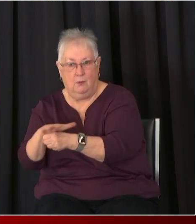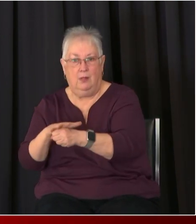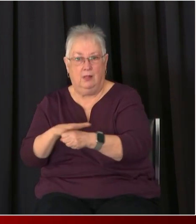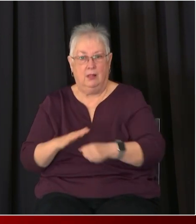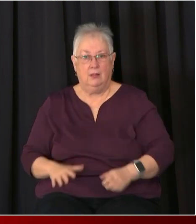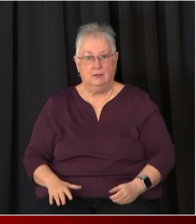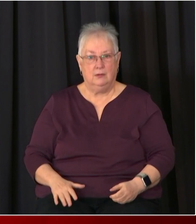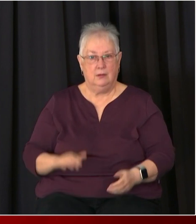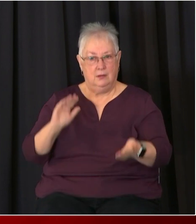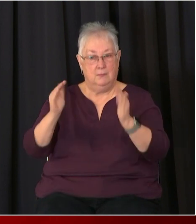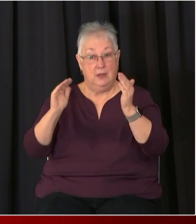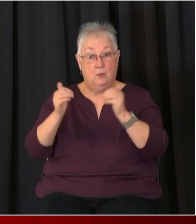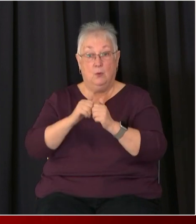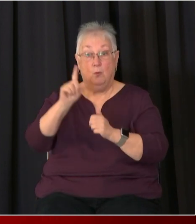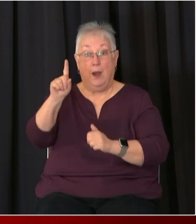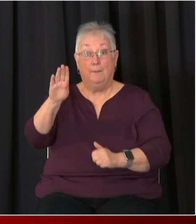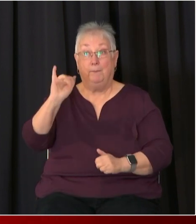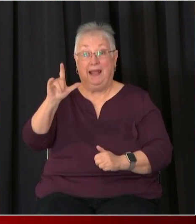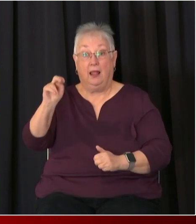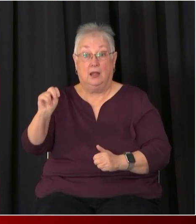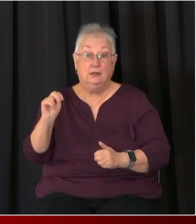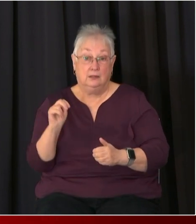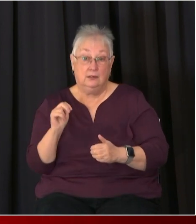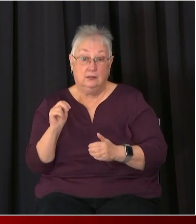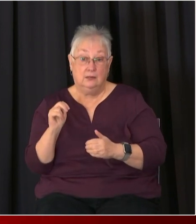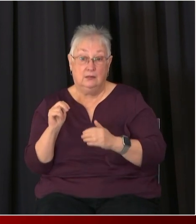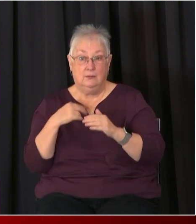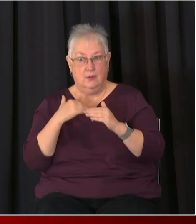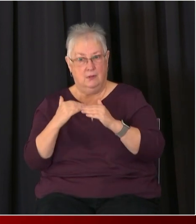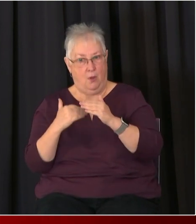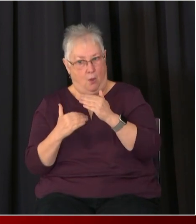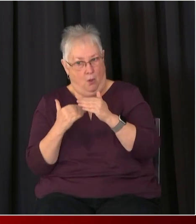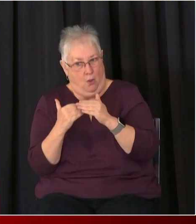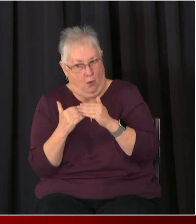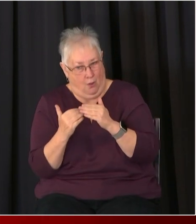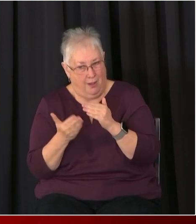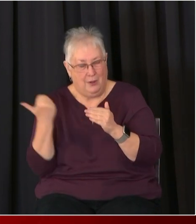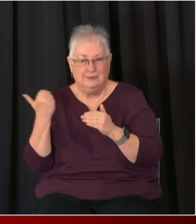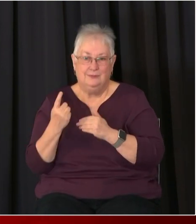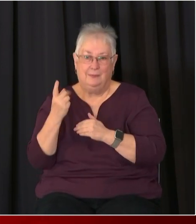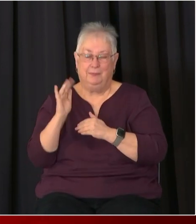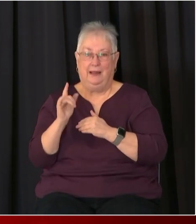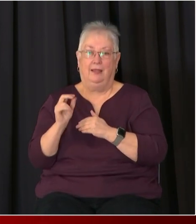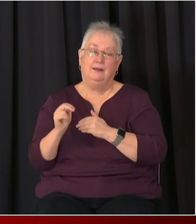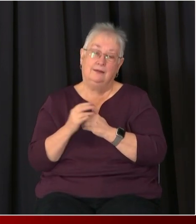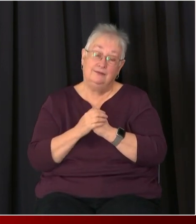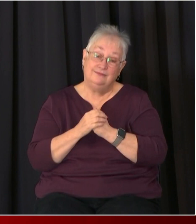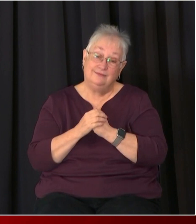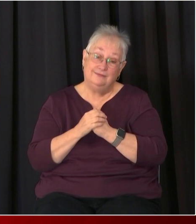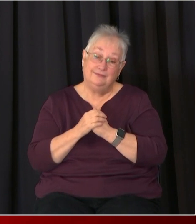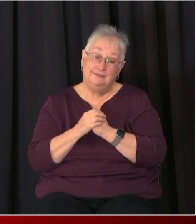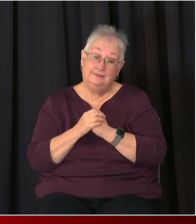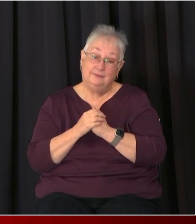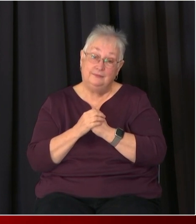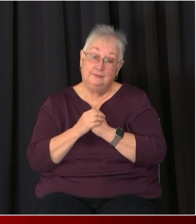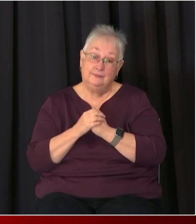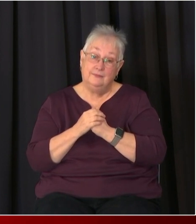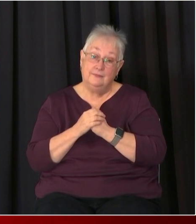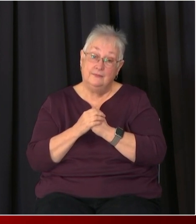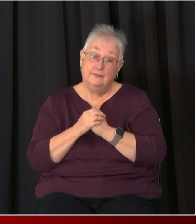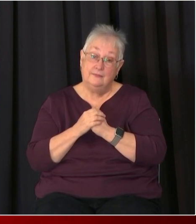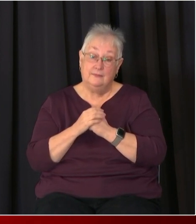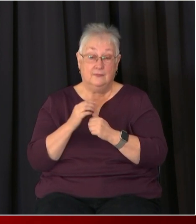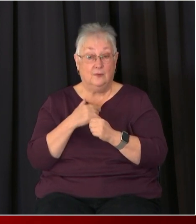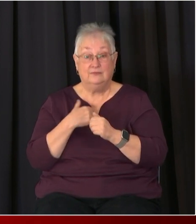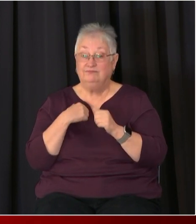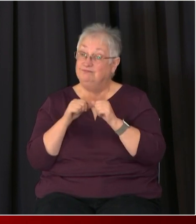to at least spending $917 million with local businesses. So again, you can find the Green Book